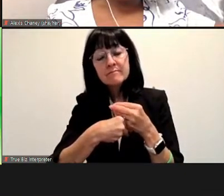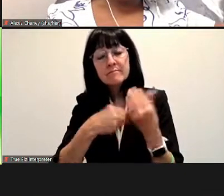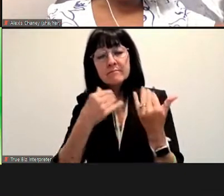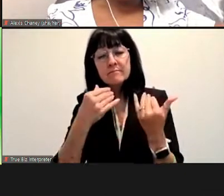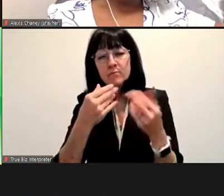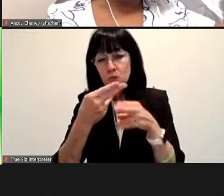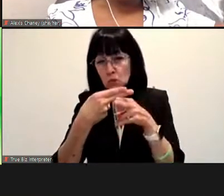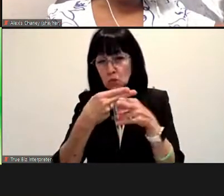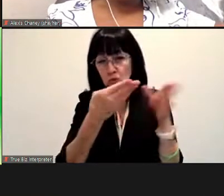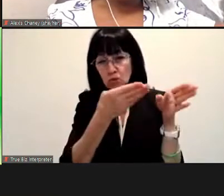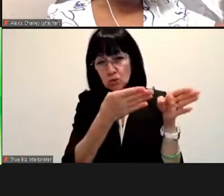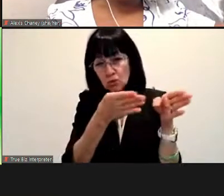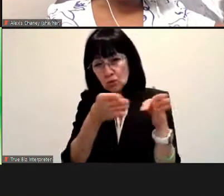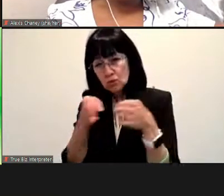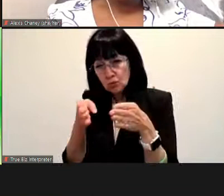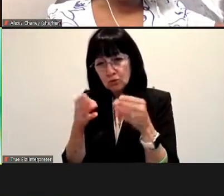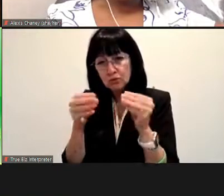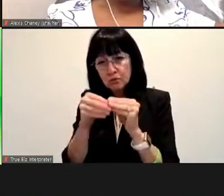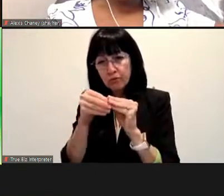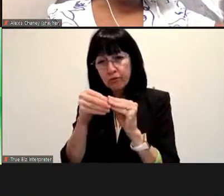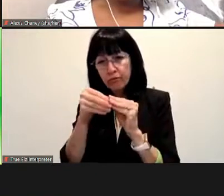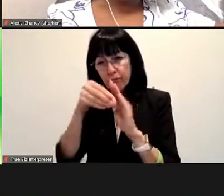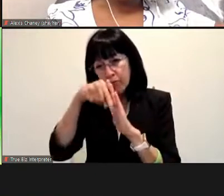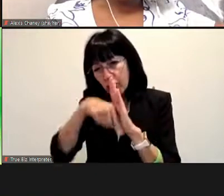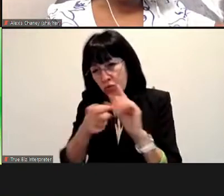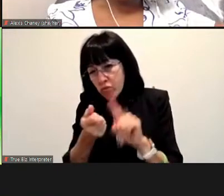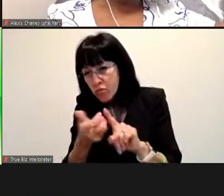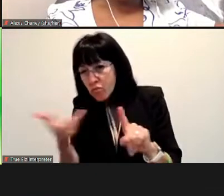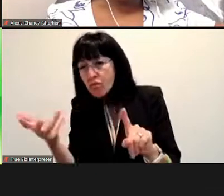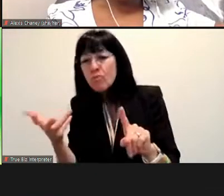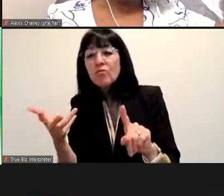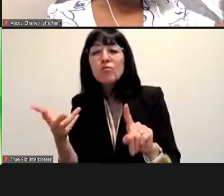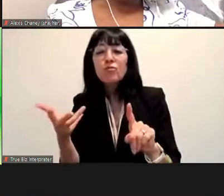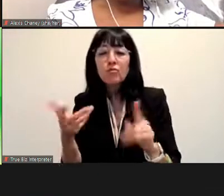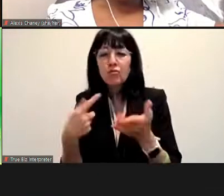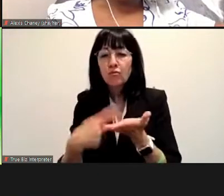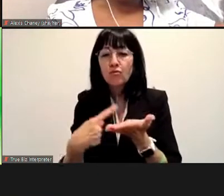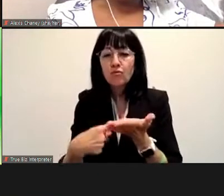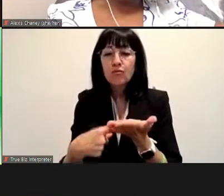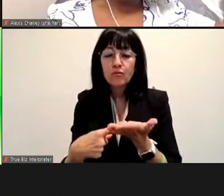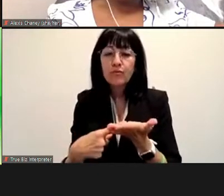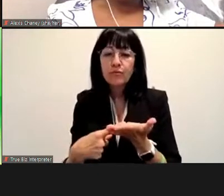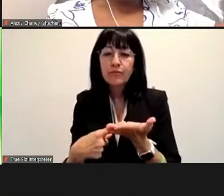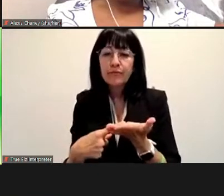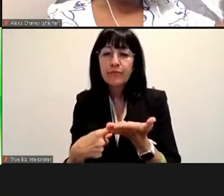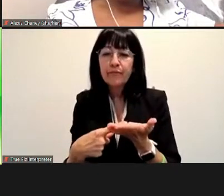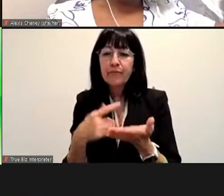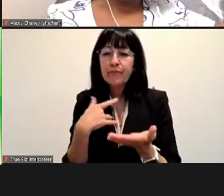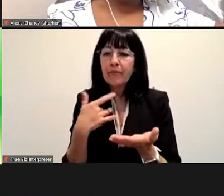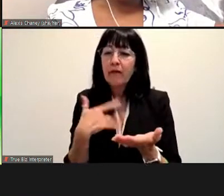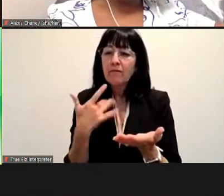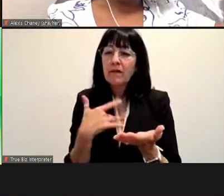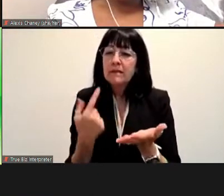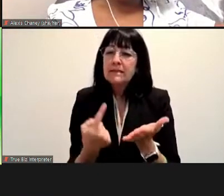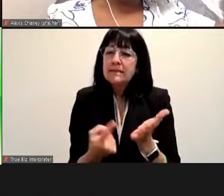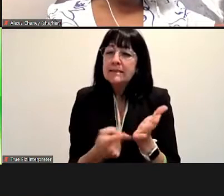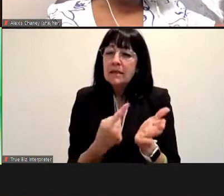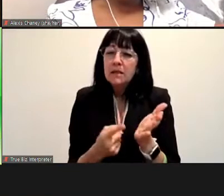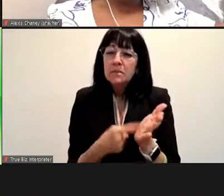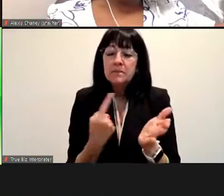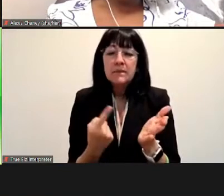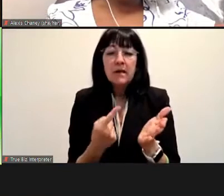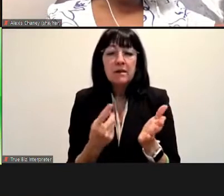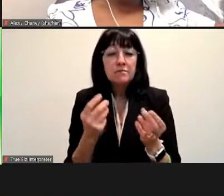conversation, it removes the transactional nature of what I feel like can often be like very